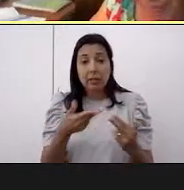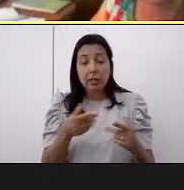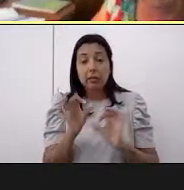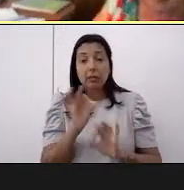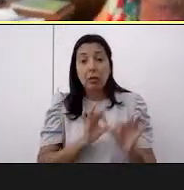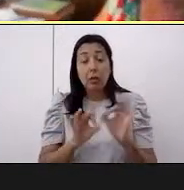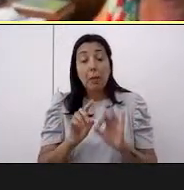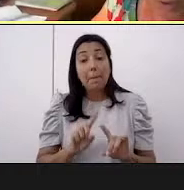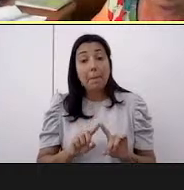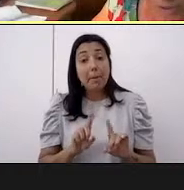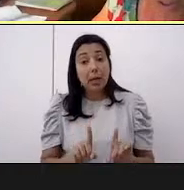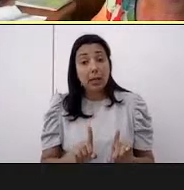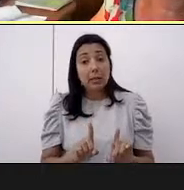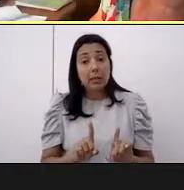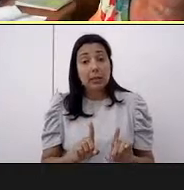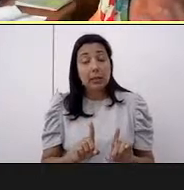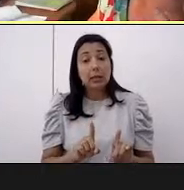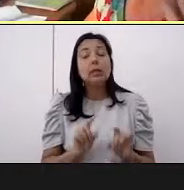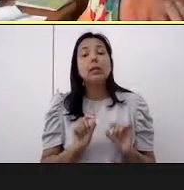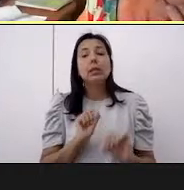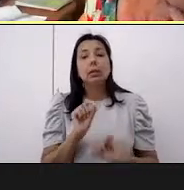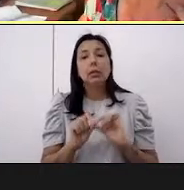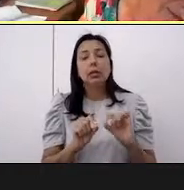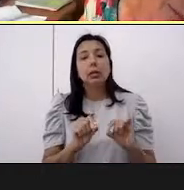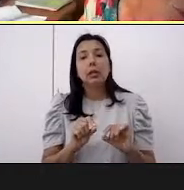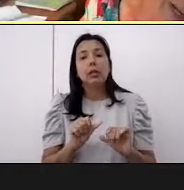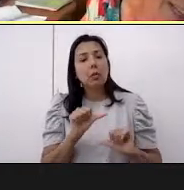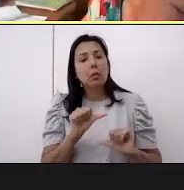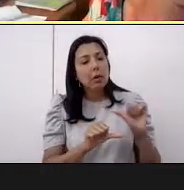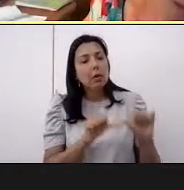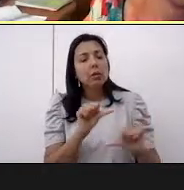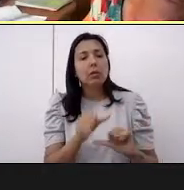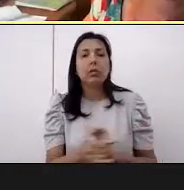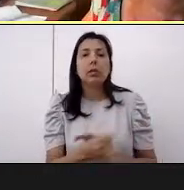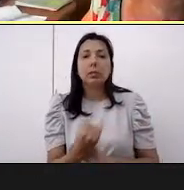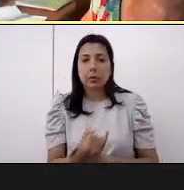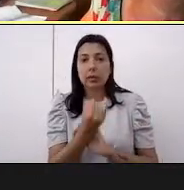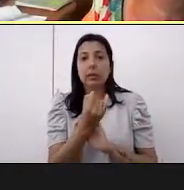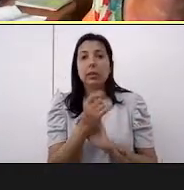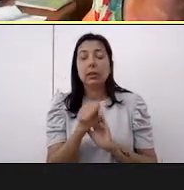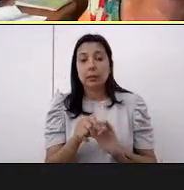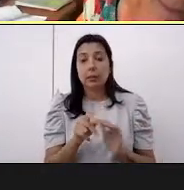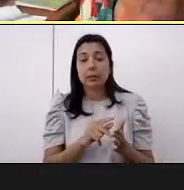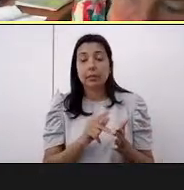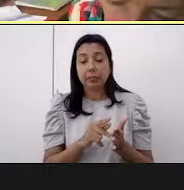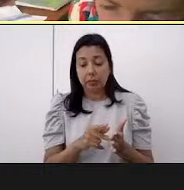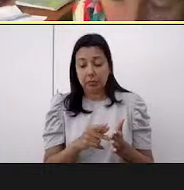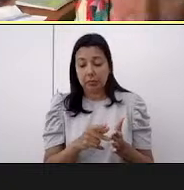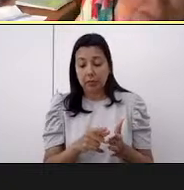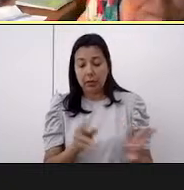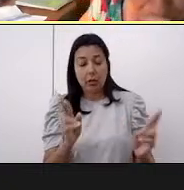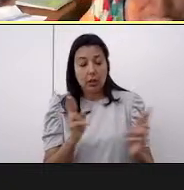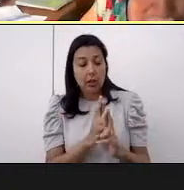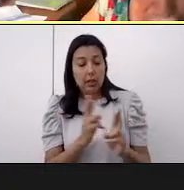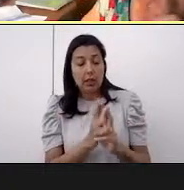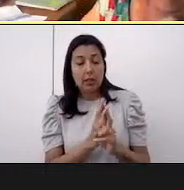of important exchanges and relation with the academic forum and expertise,